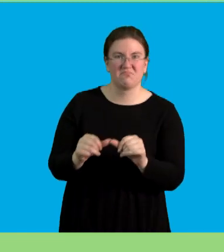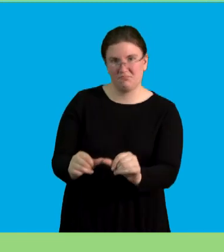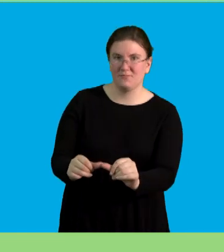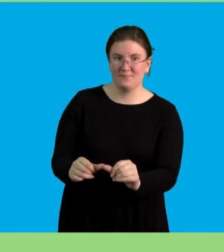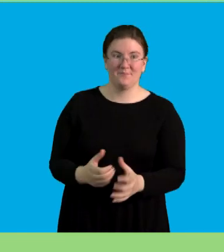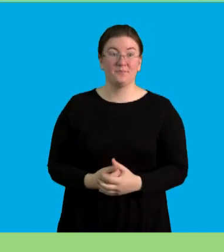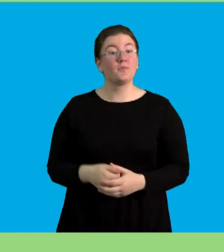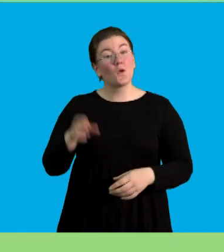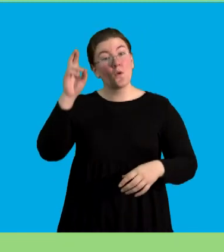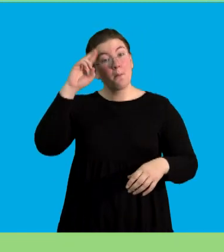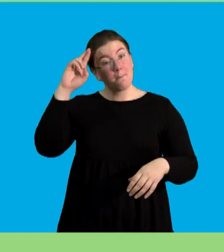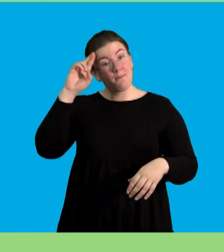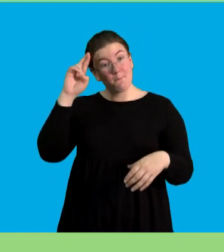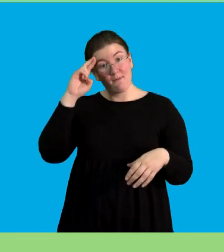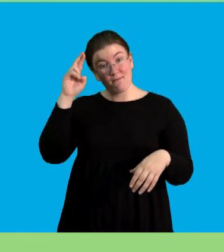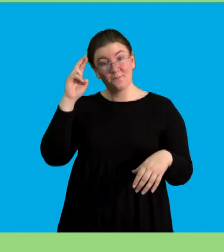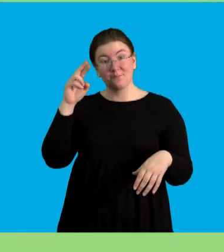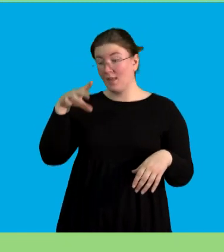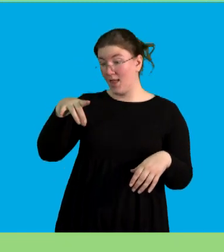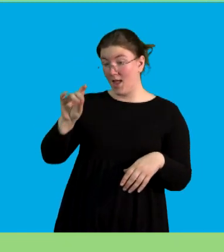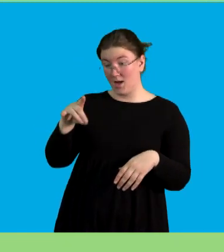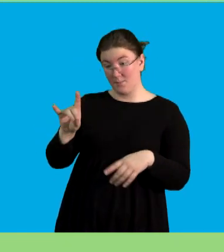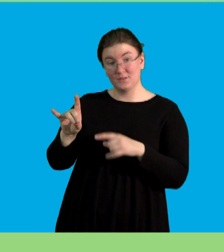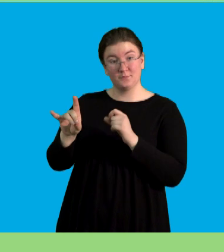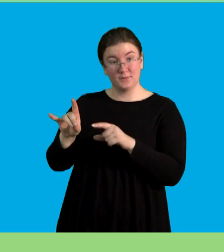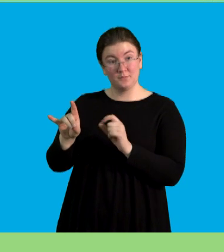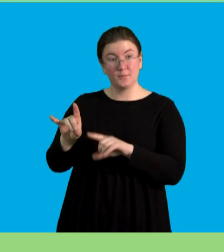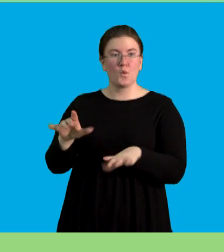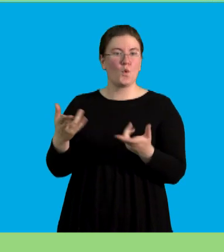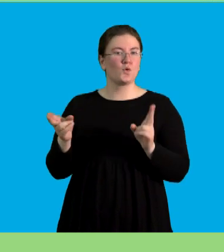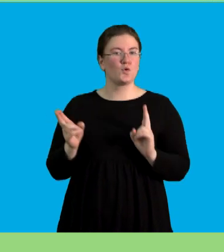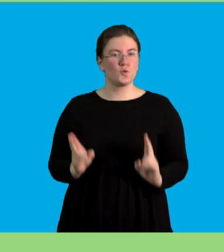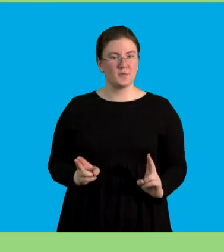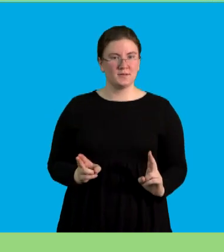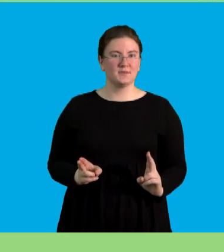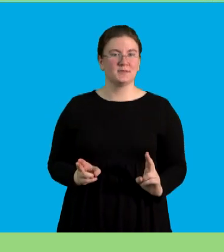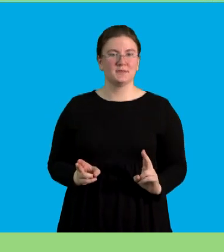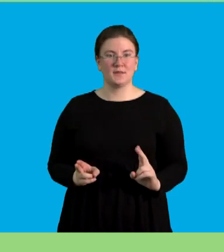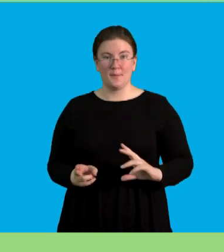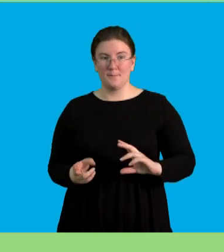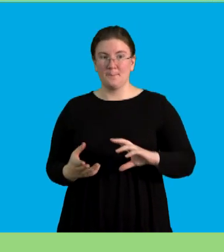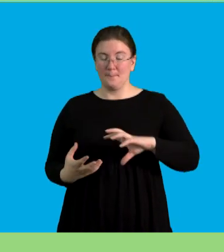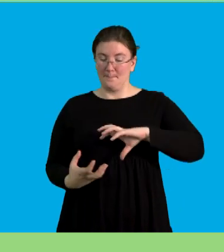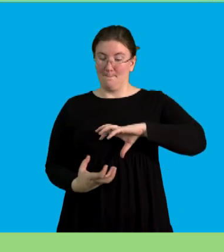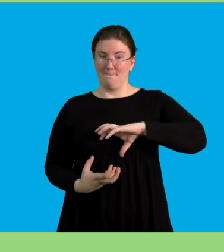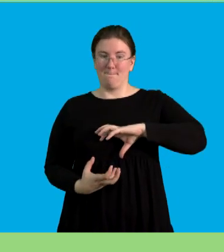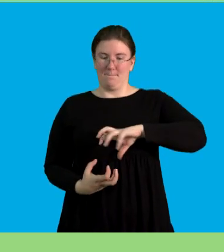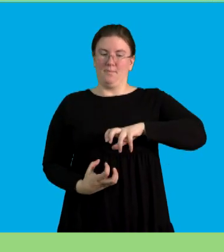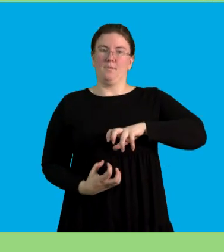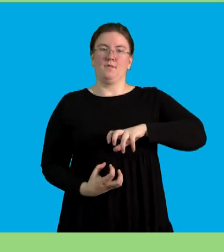Remember that it is species or populations of organisms that adapt, not the